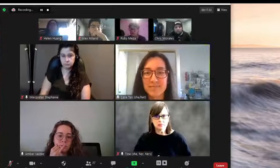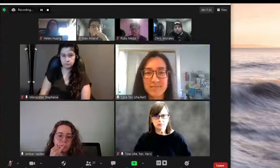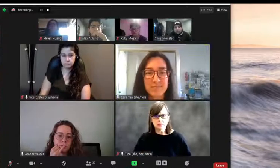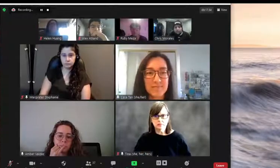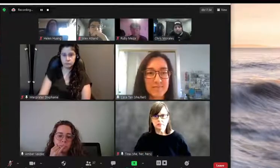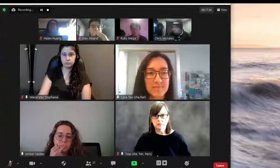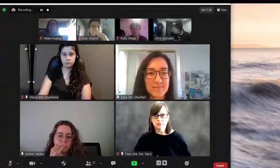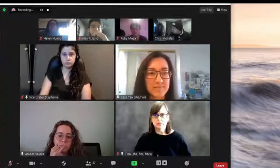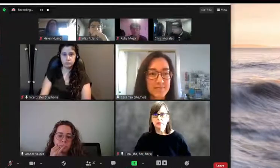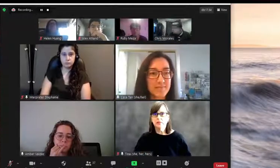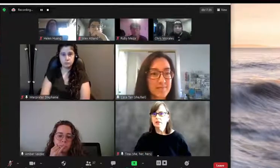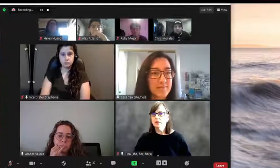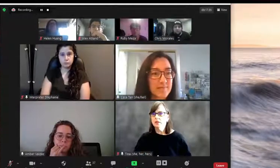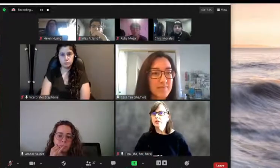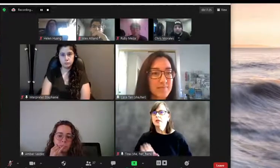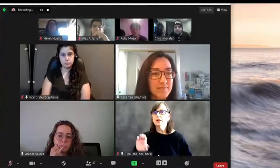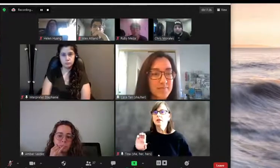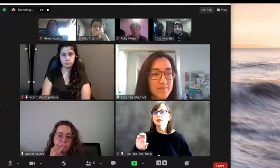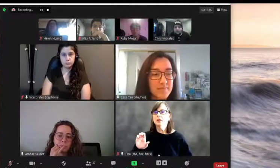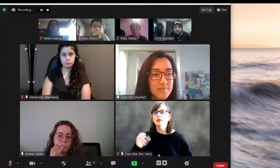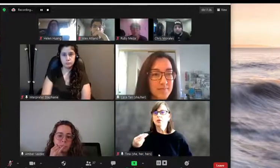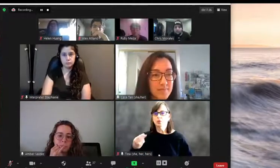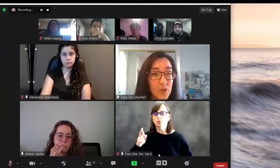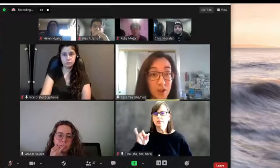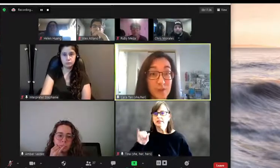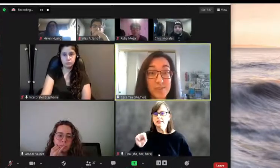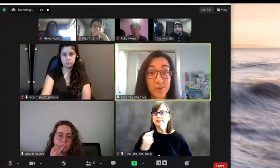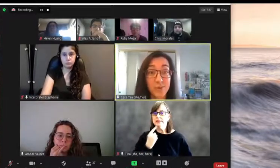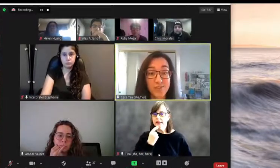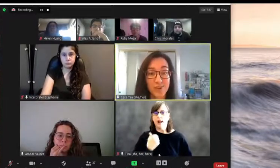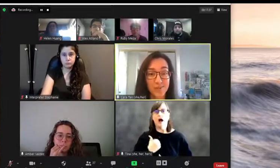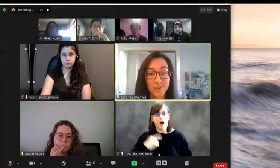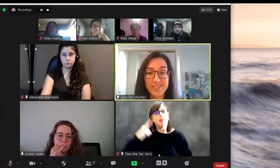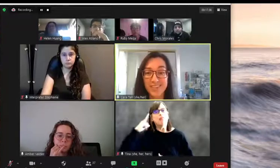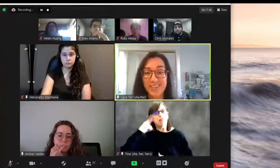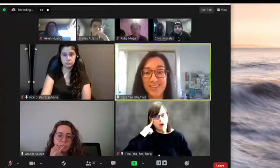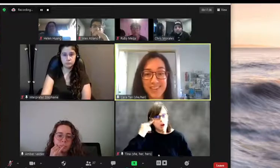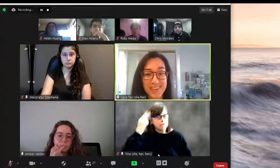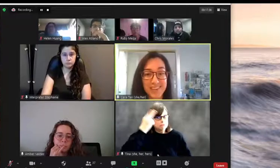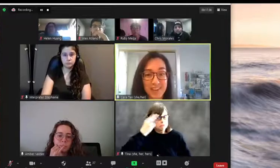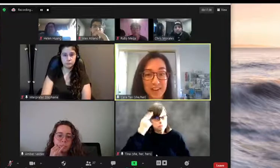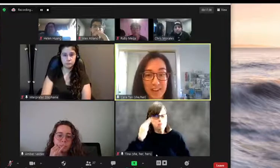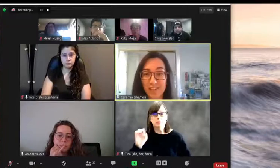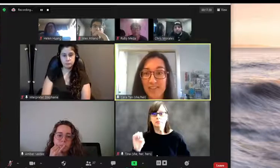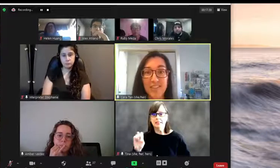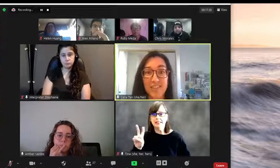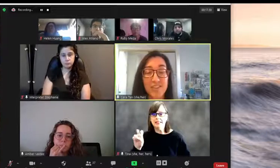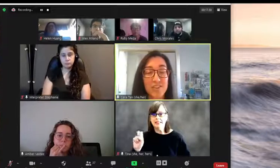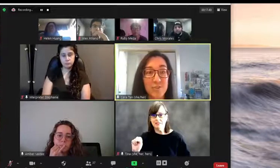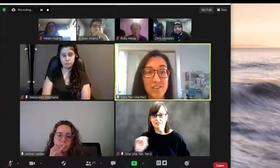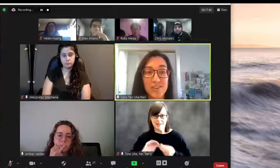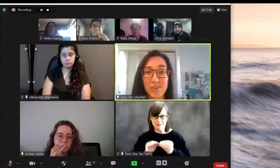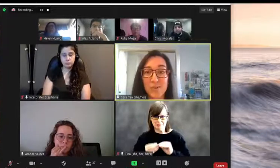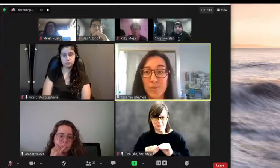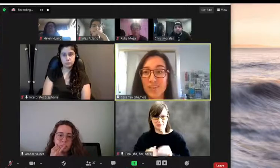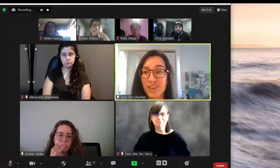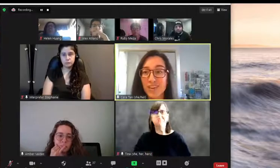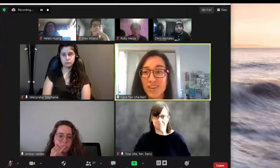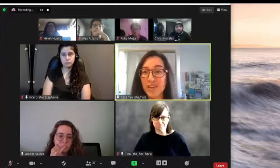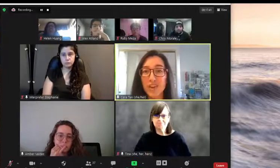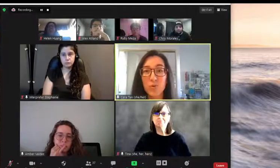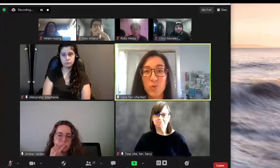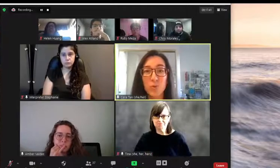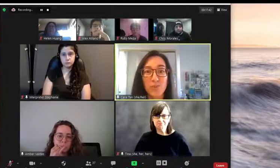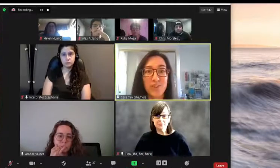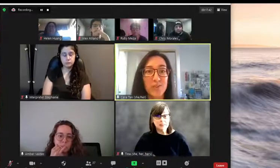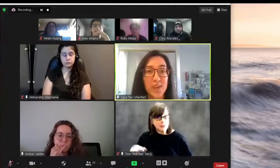The rule I went by was even numbers. Okay, so even numbers. Good. Okay, Caitlin has that too, even numbers.